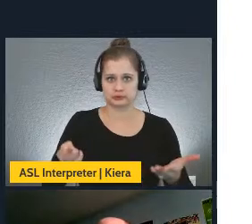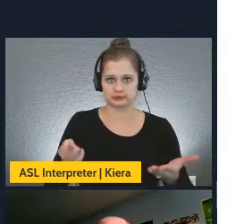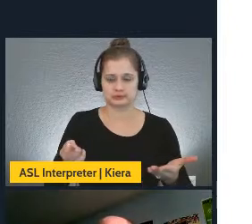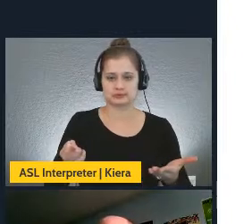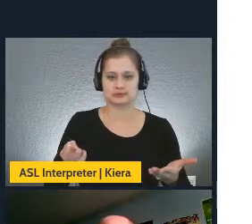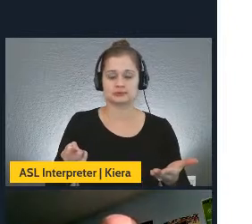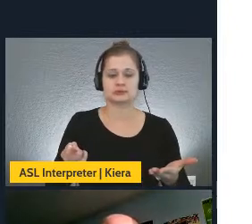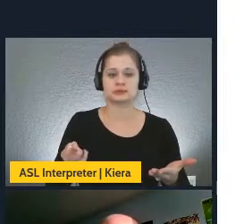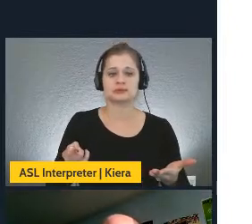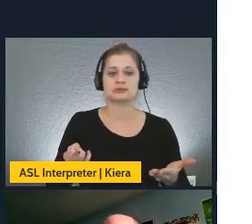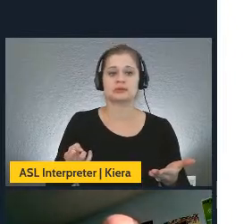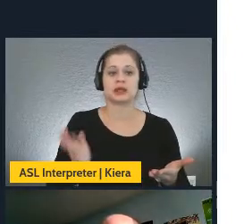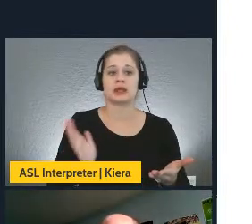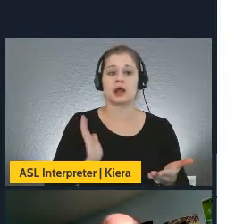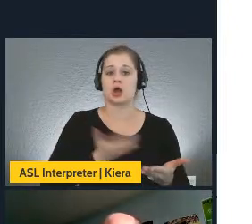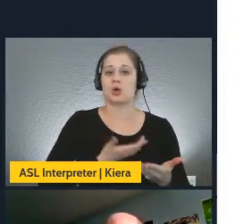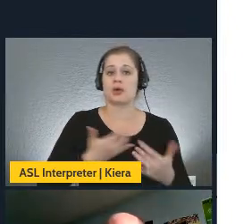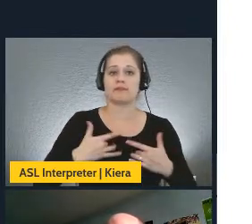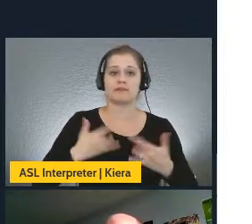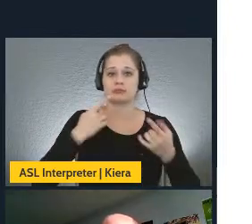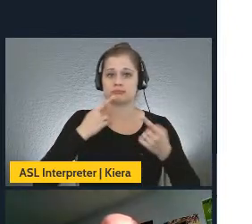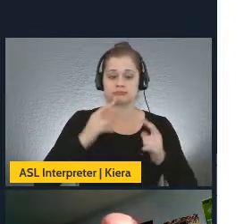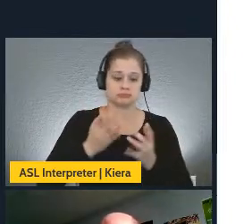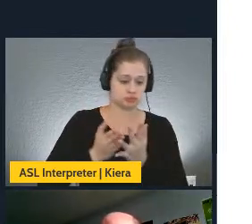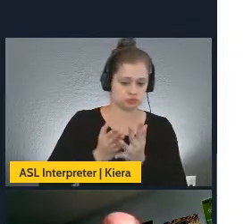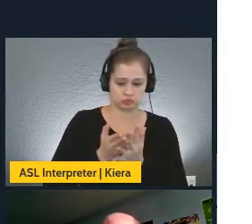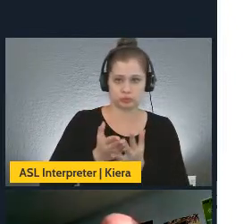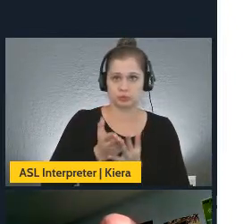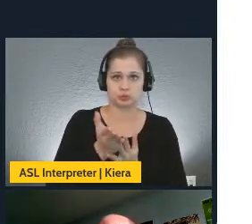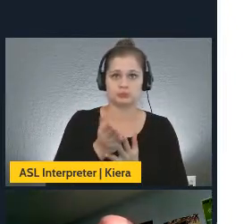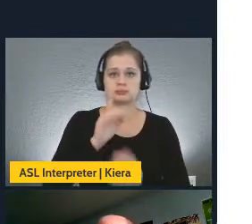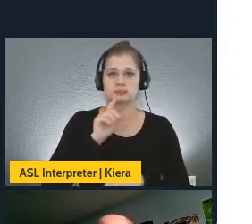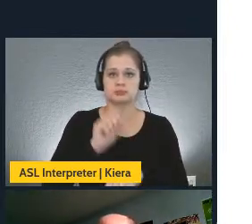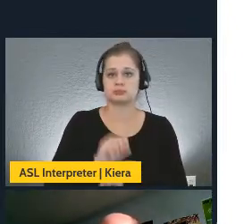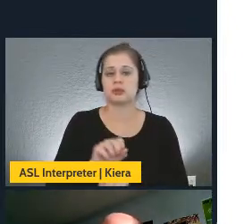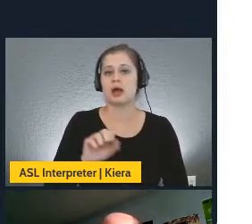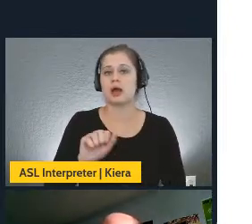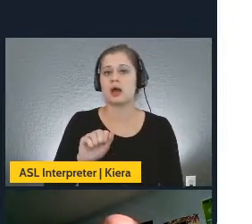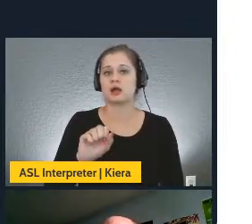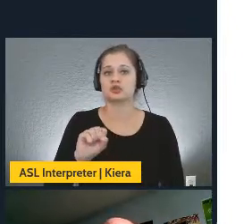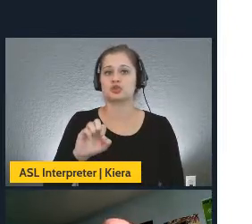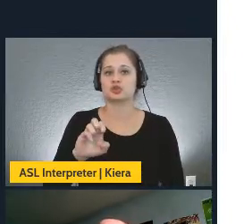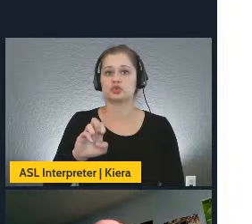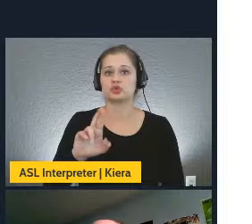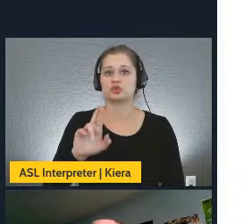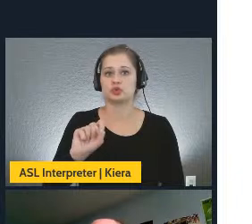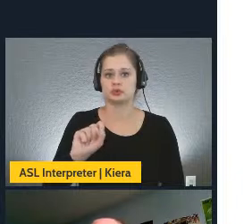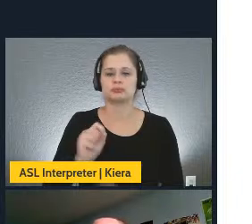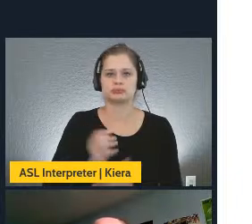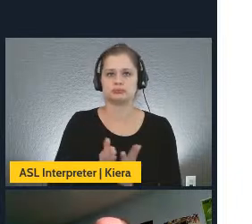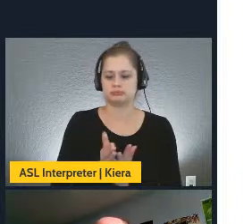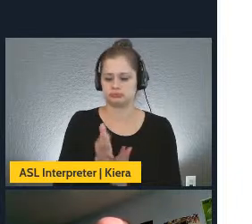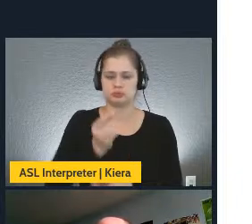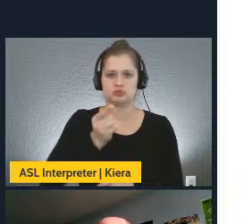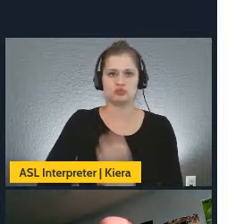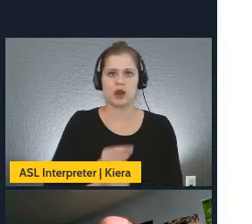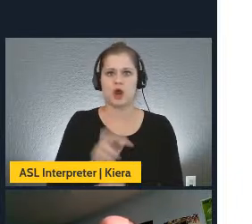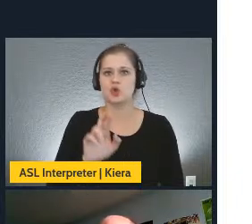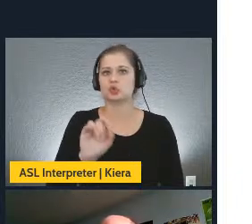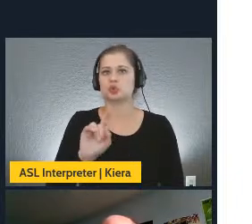and pushed our event through, and actually asserted that it went through the right route and that it came through